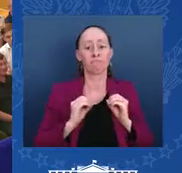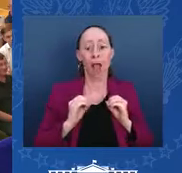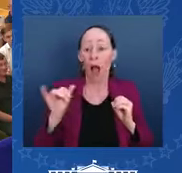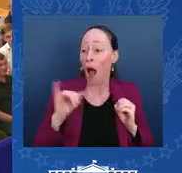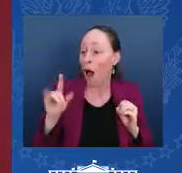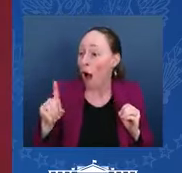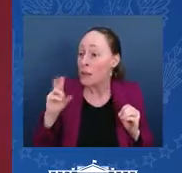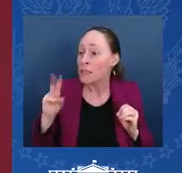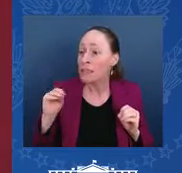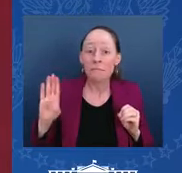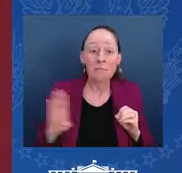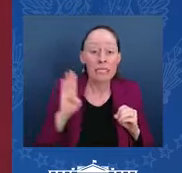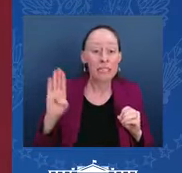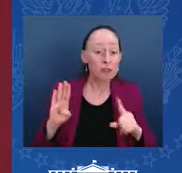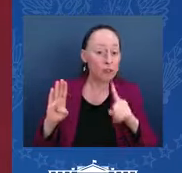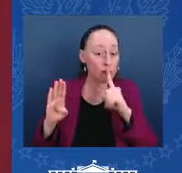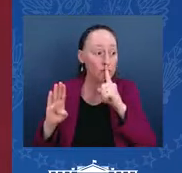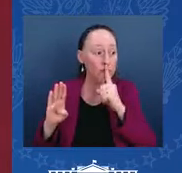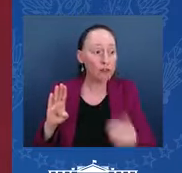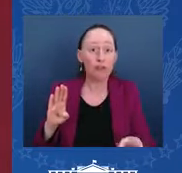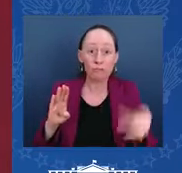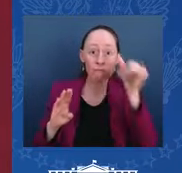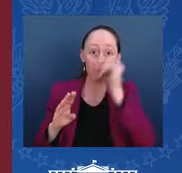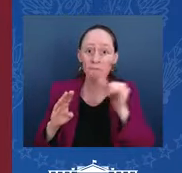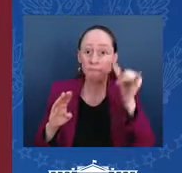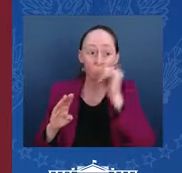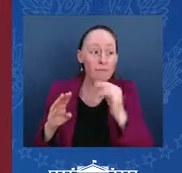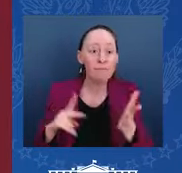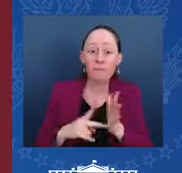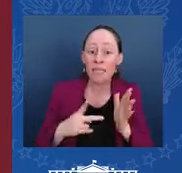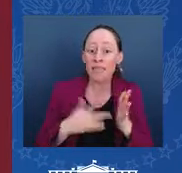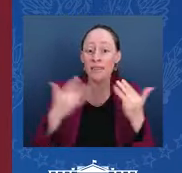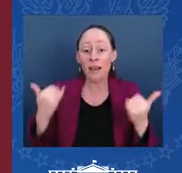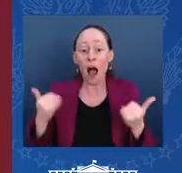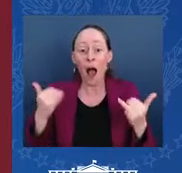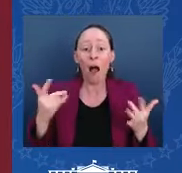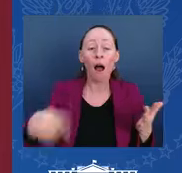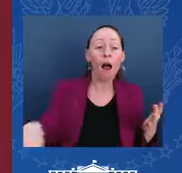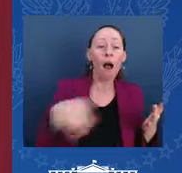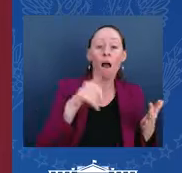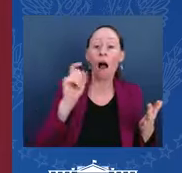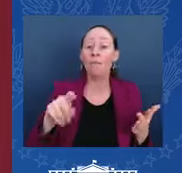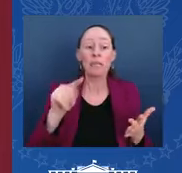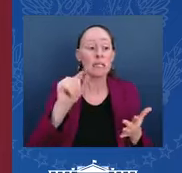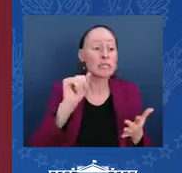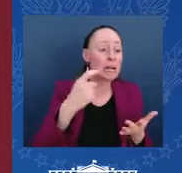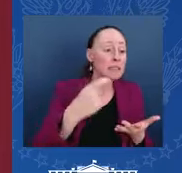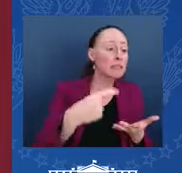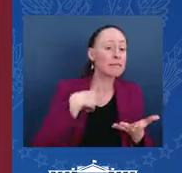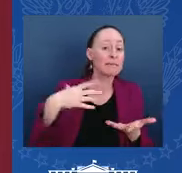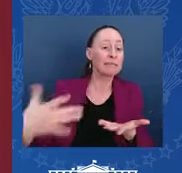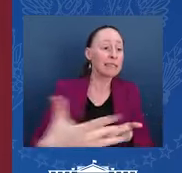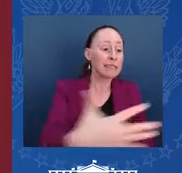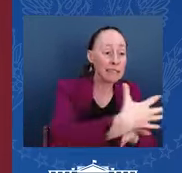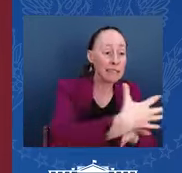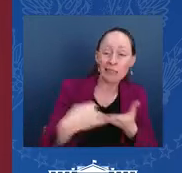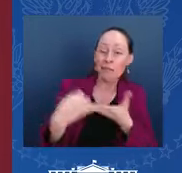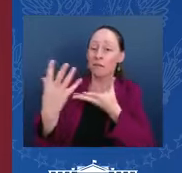Because they no longer have, in Medicare, have to pay $400 instead of $35 for insulin, for example. But that's not